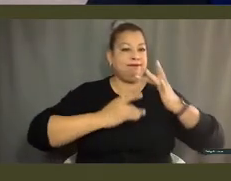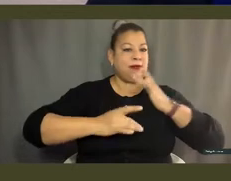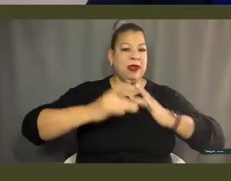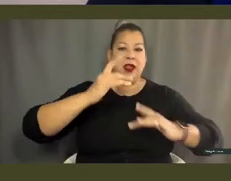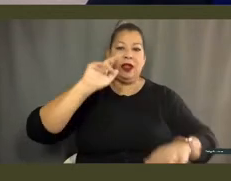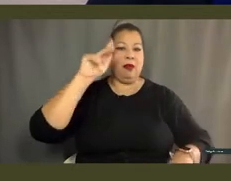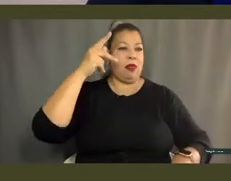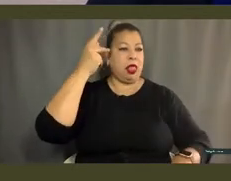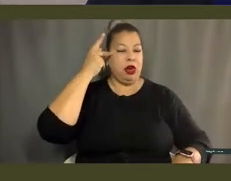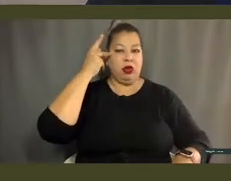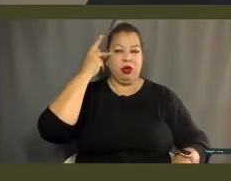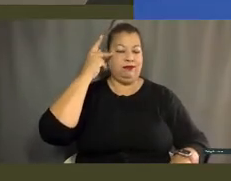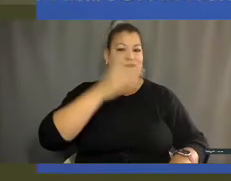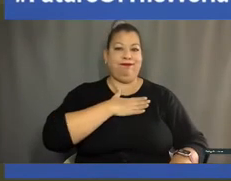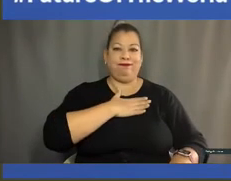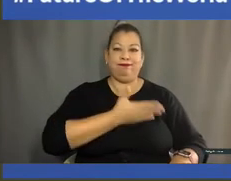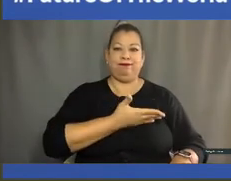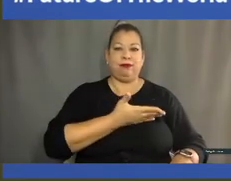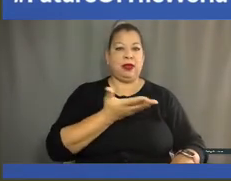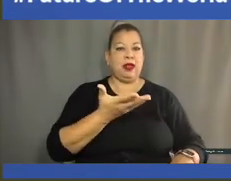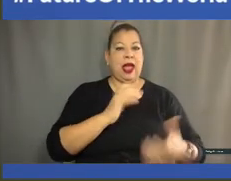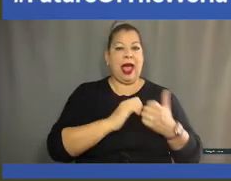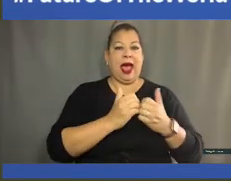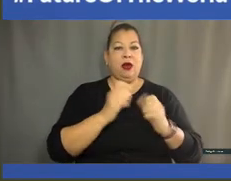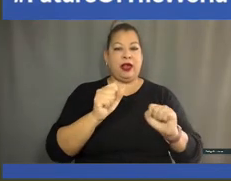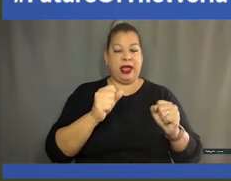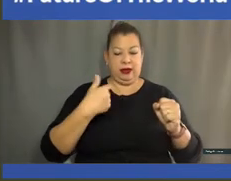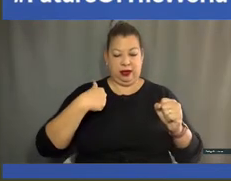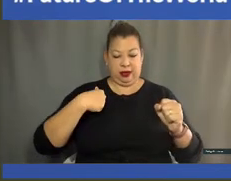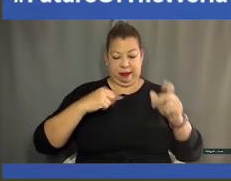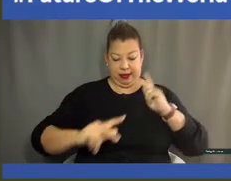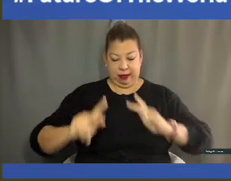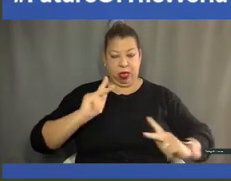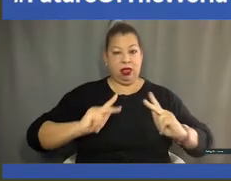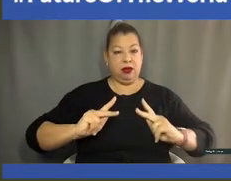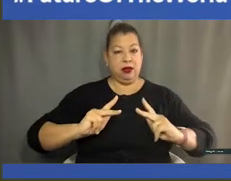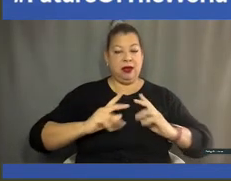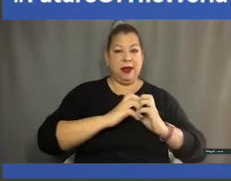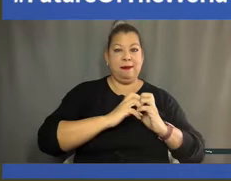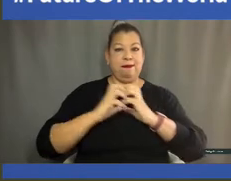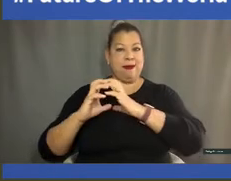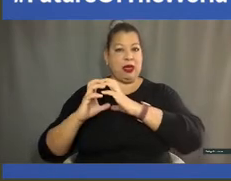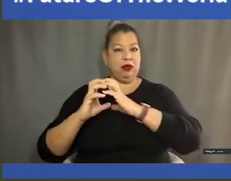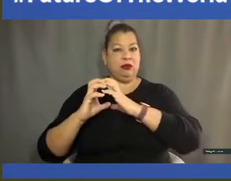action. How can citizens build this public and political will?